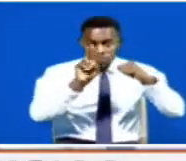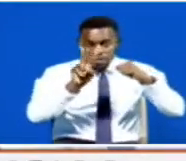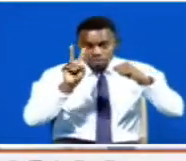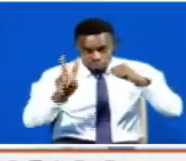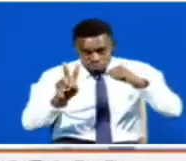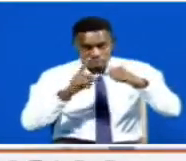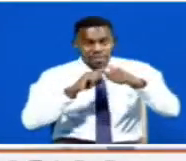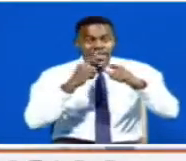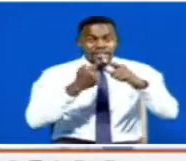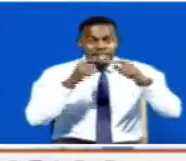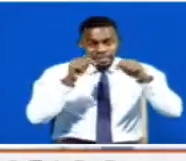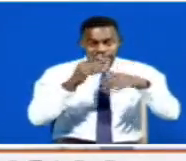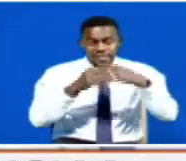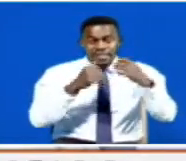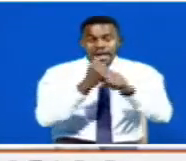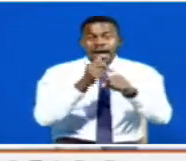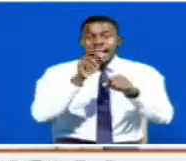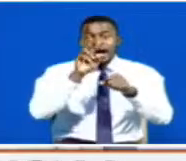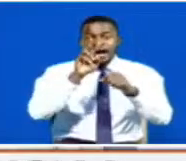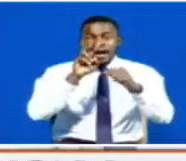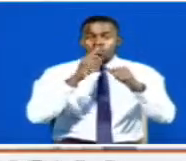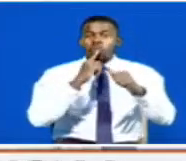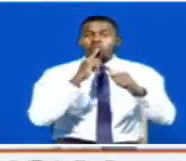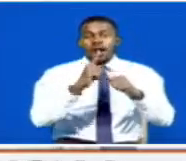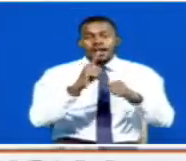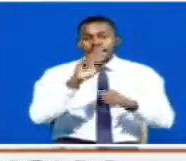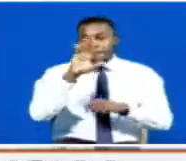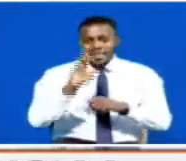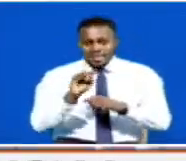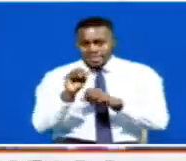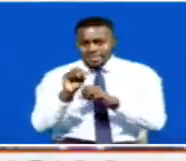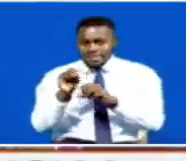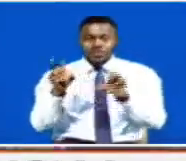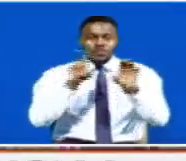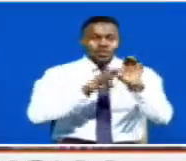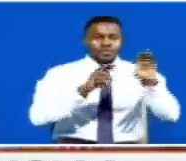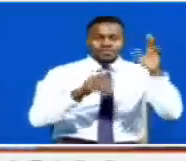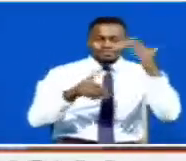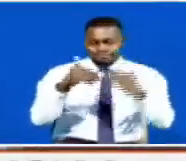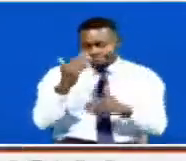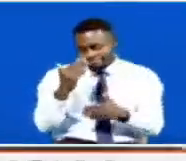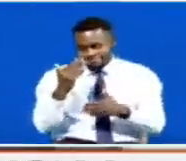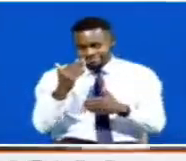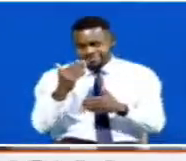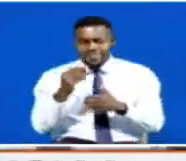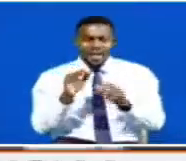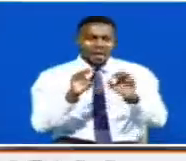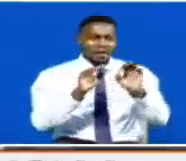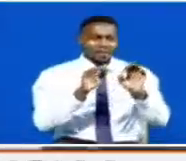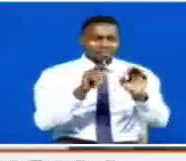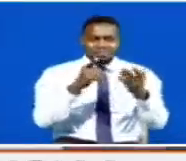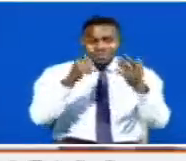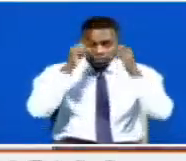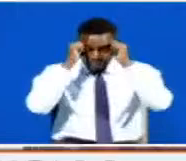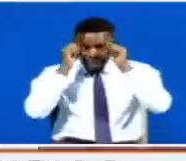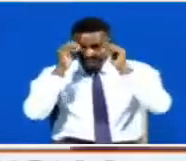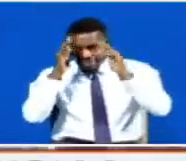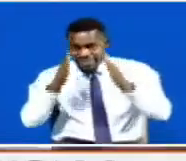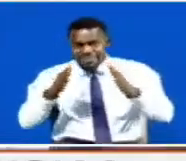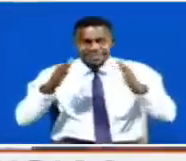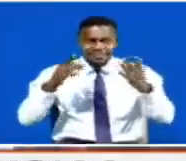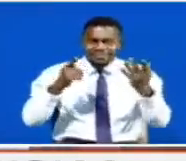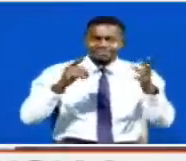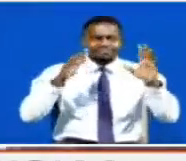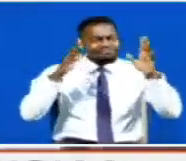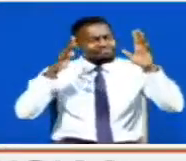99.13%, and then this year, 2023, 100% transition. Watahiniwa bora hawakuficha furaha yao. Wawili hawa